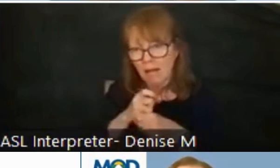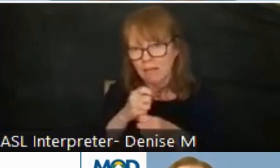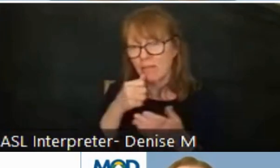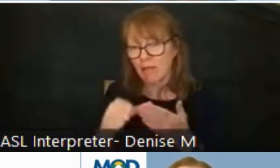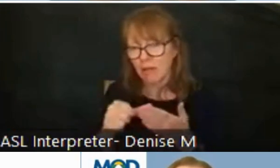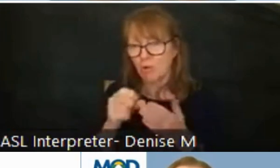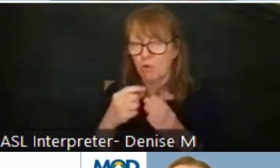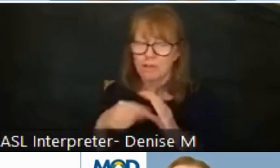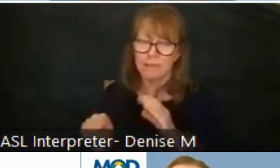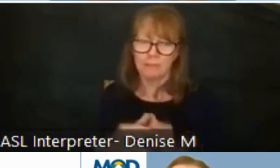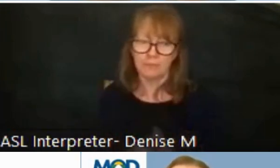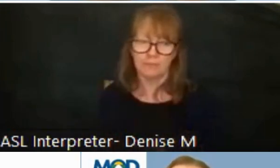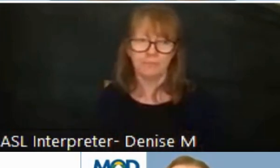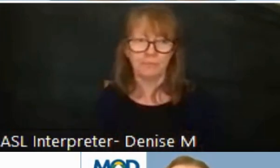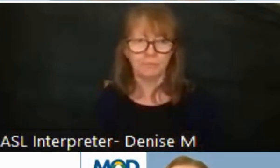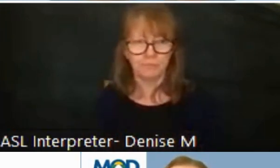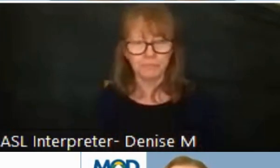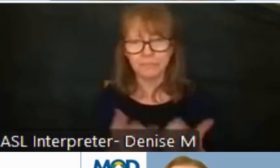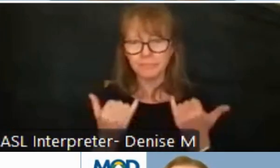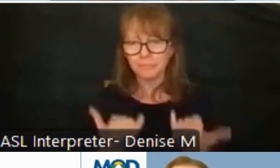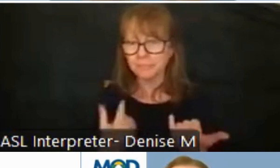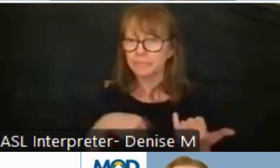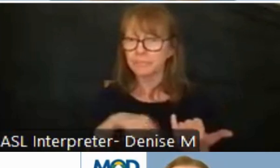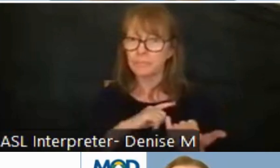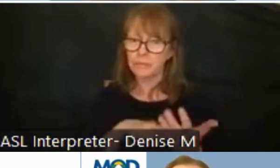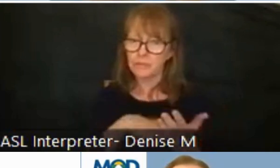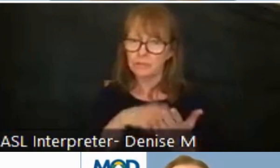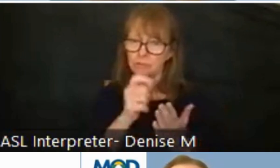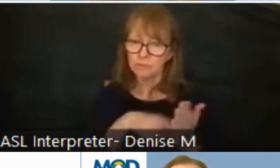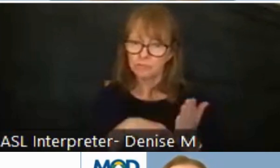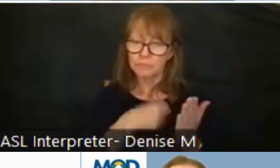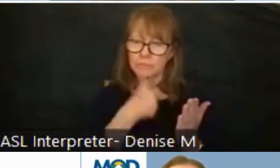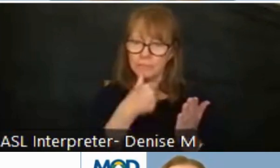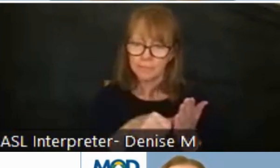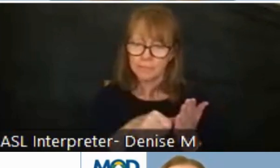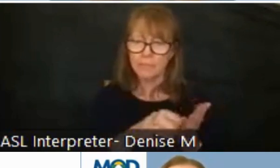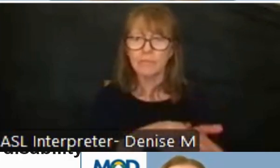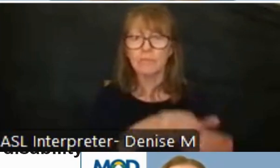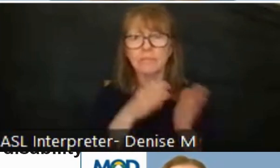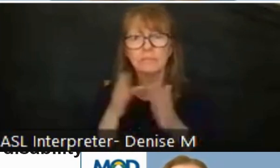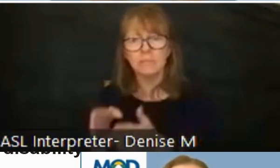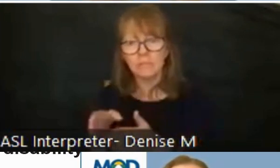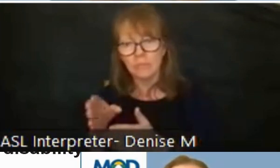drafted our own letter, we'll see if we also need a supporting letter from our medical provider.